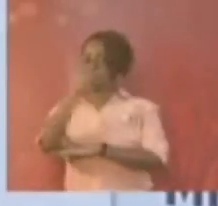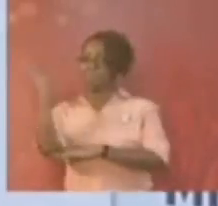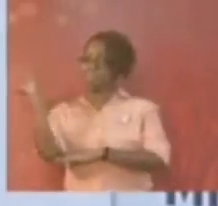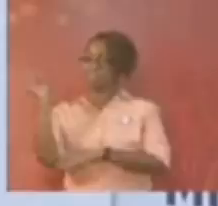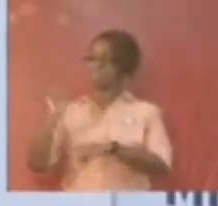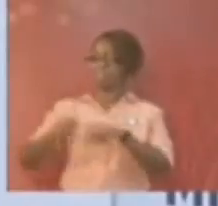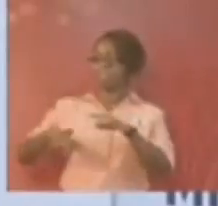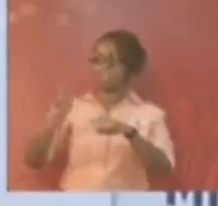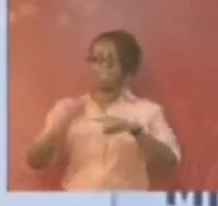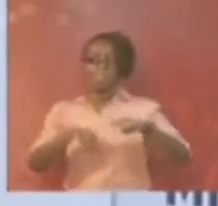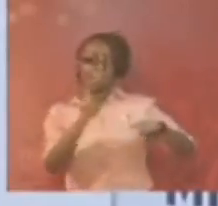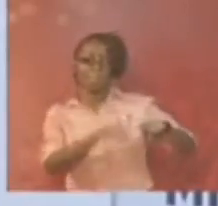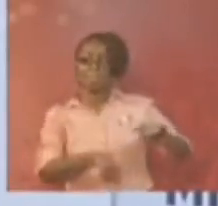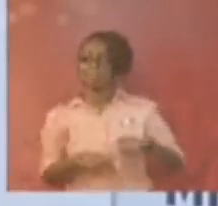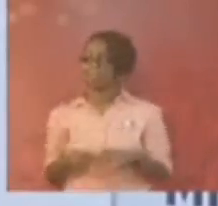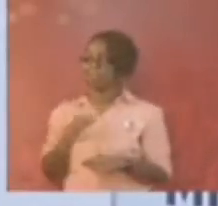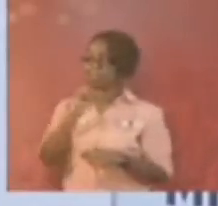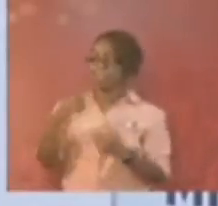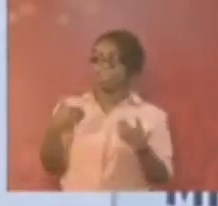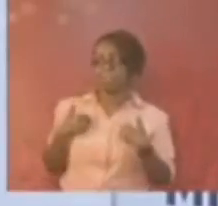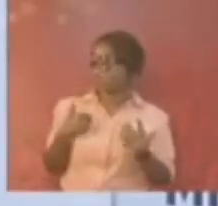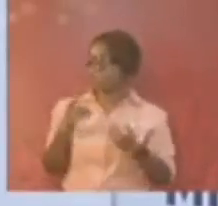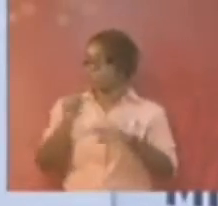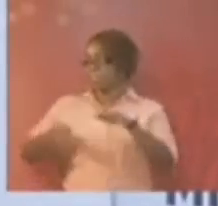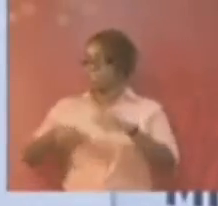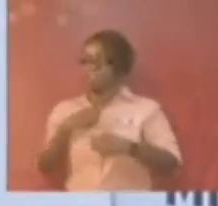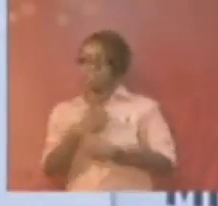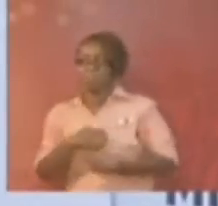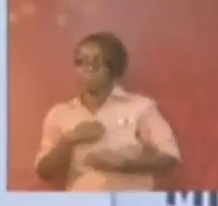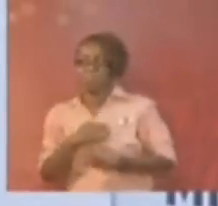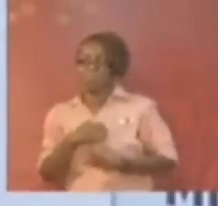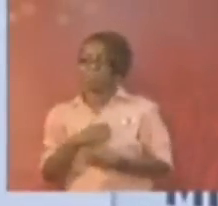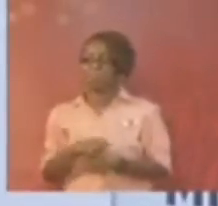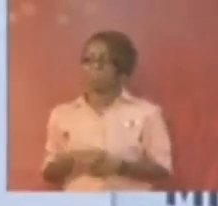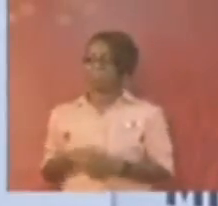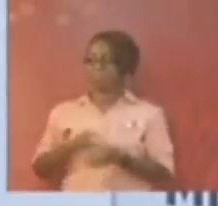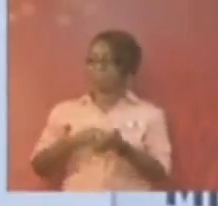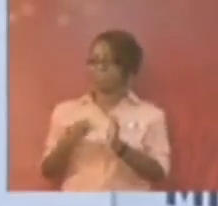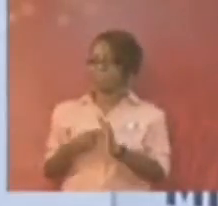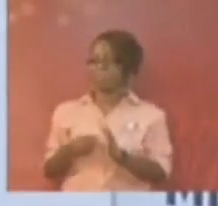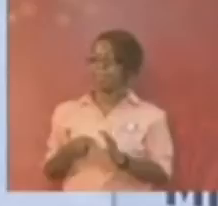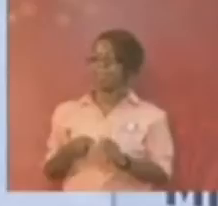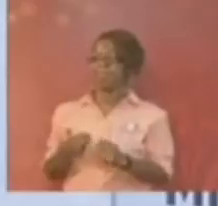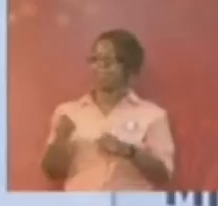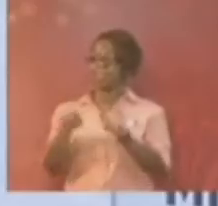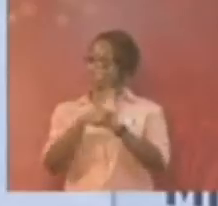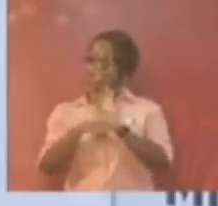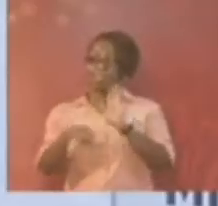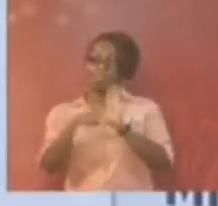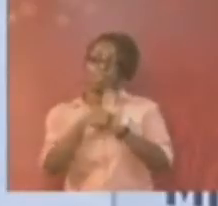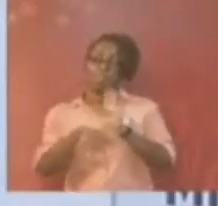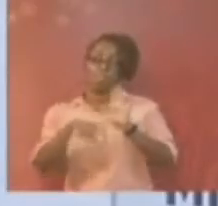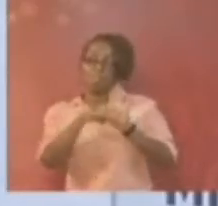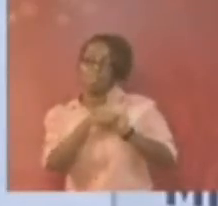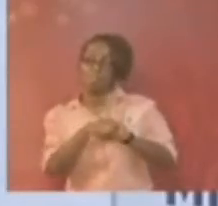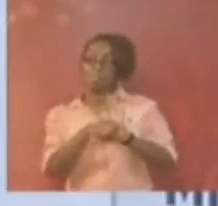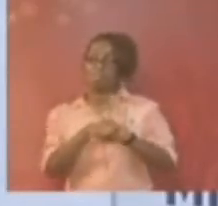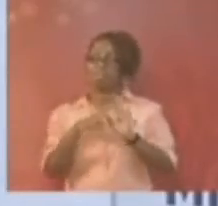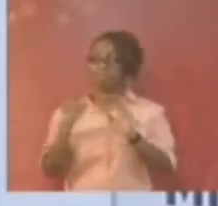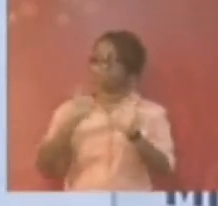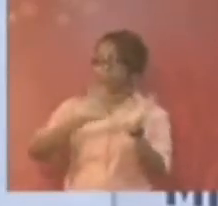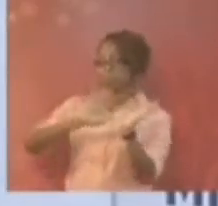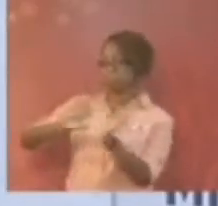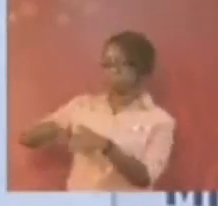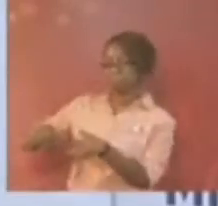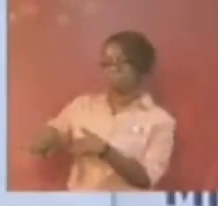we wouldn't have, what we cannot enjoy this year, we go into it up front from a negative, pessimistic point of